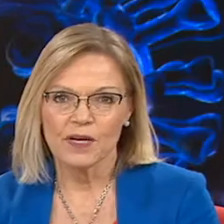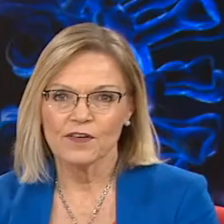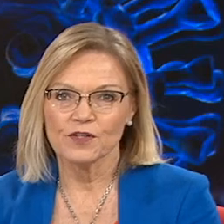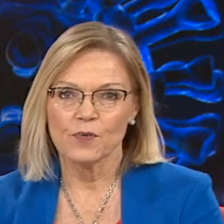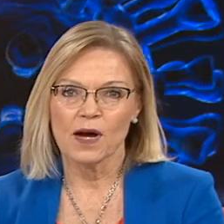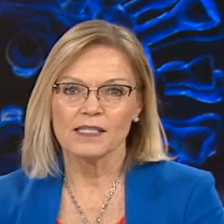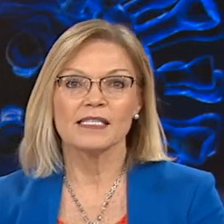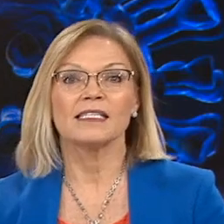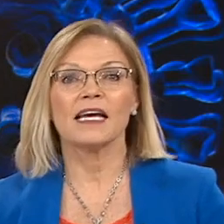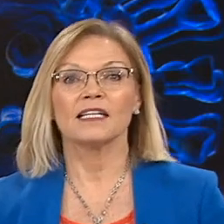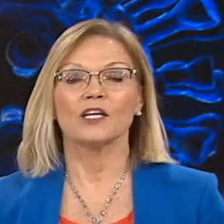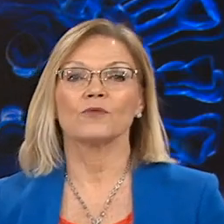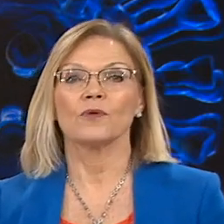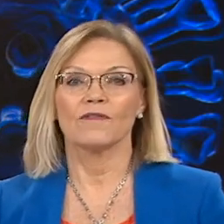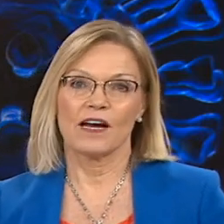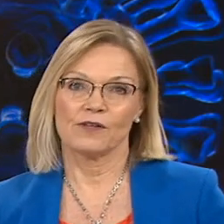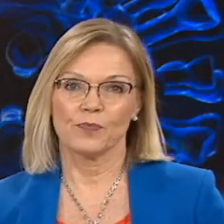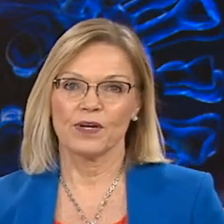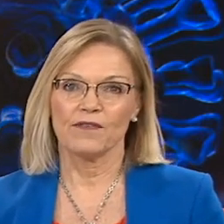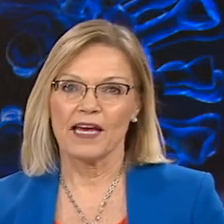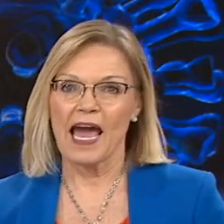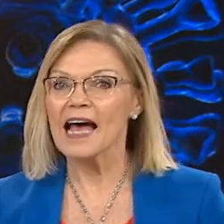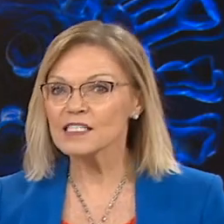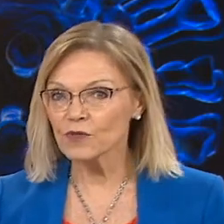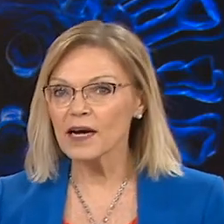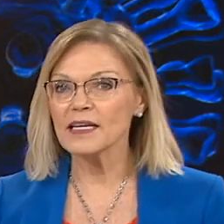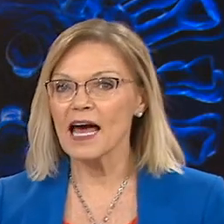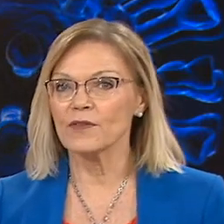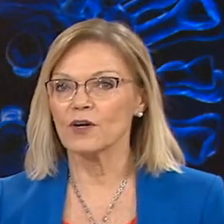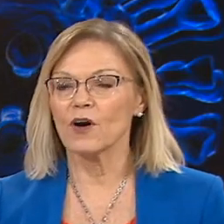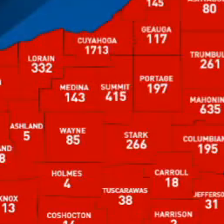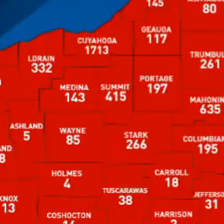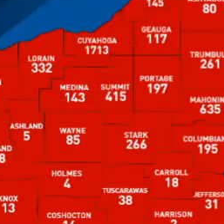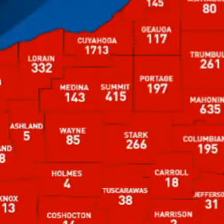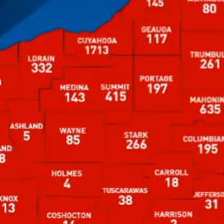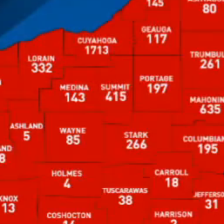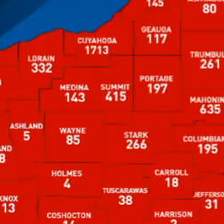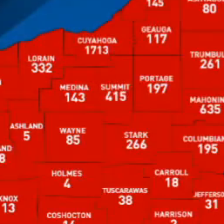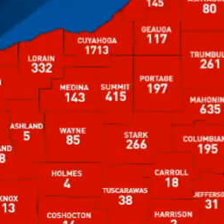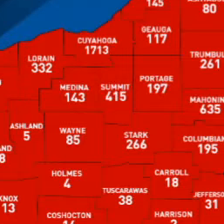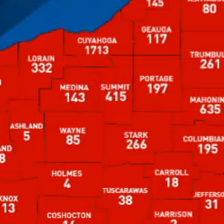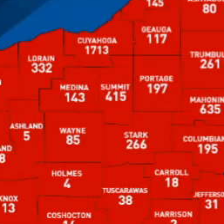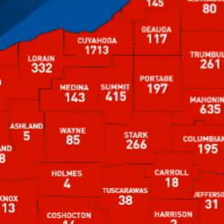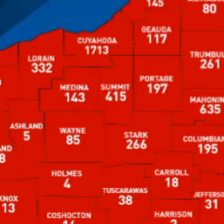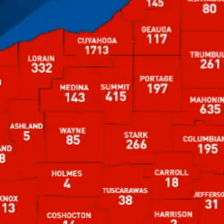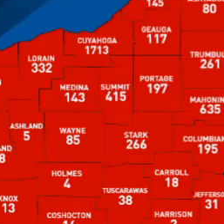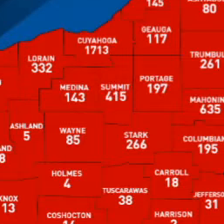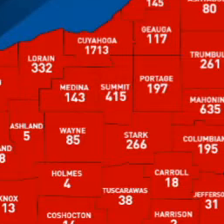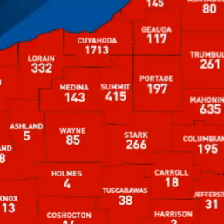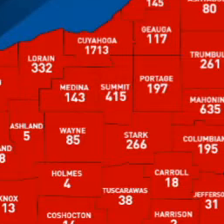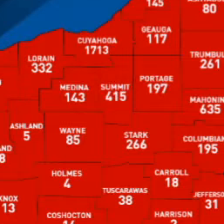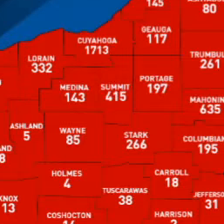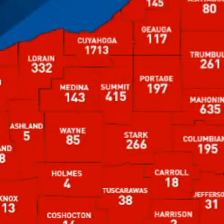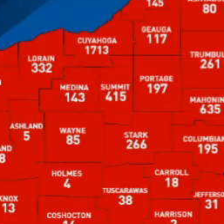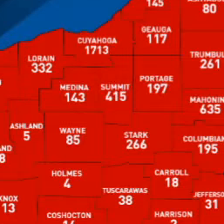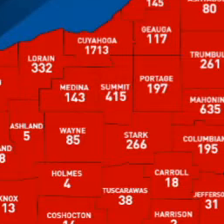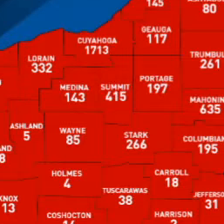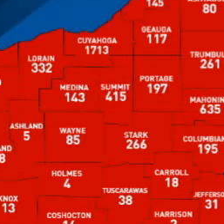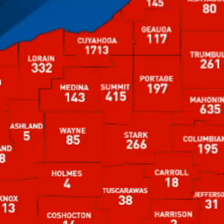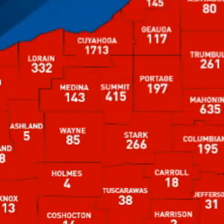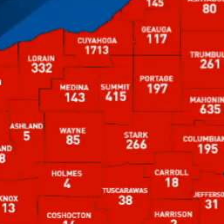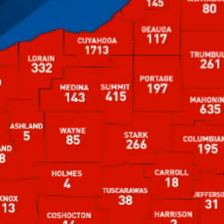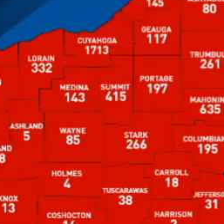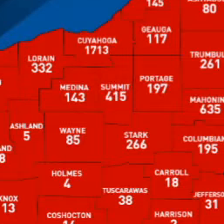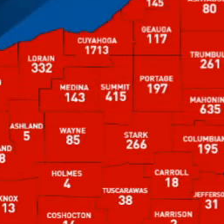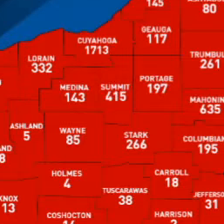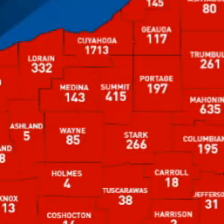highlights from Governor DeWine's daily coronavirus briefing. As of right now, there are 14,117 cases in the state.